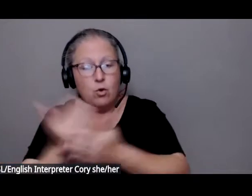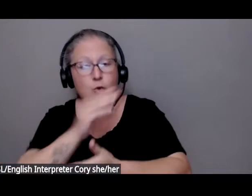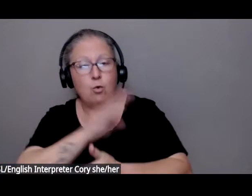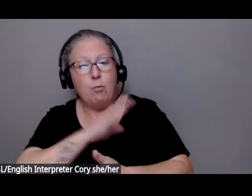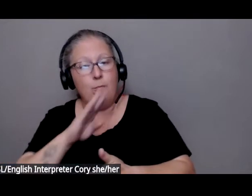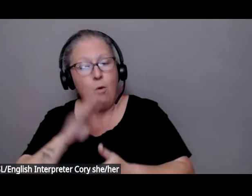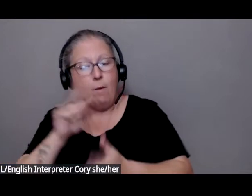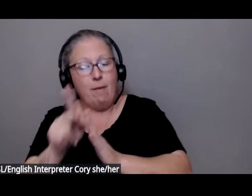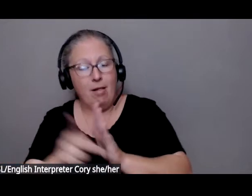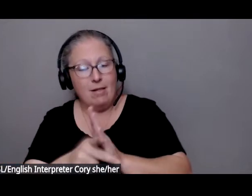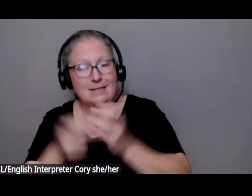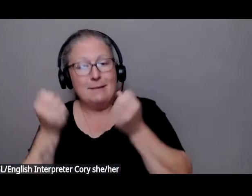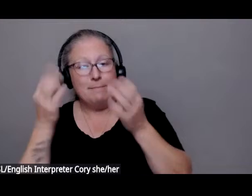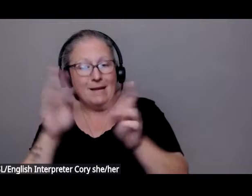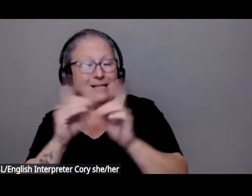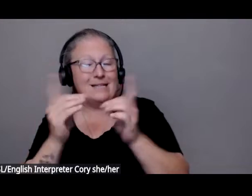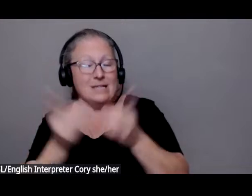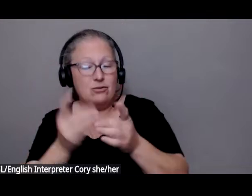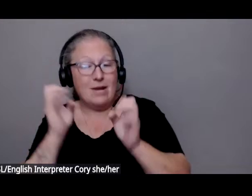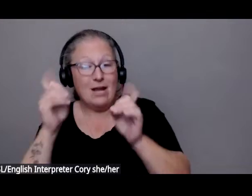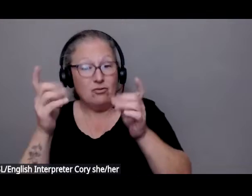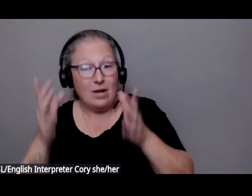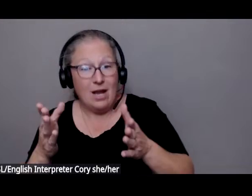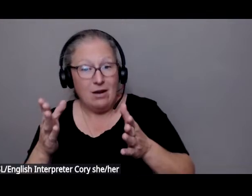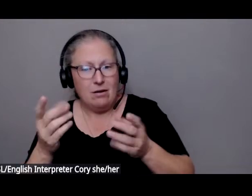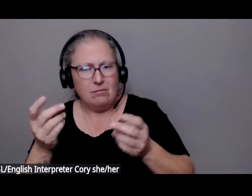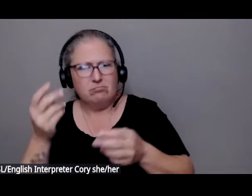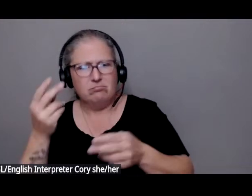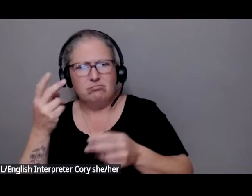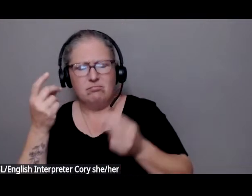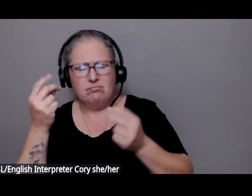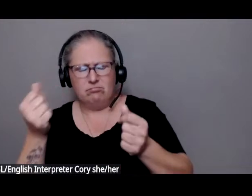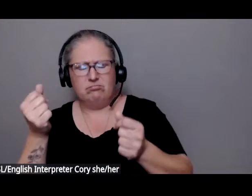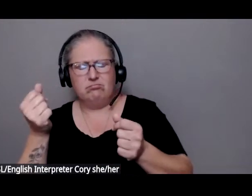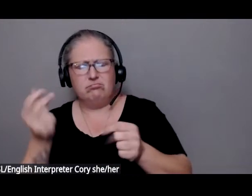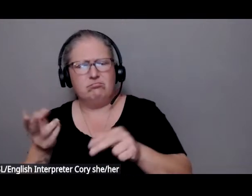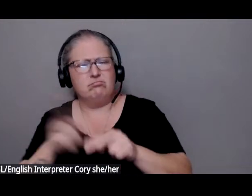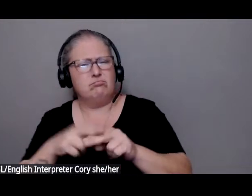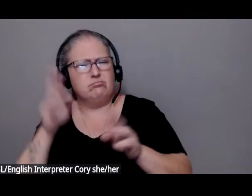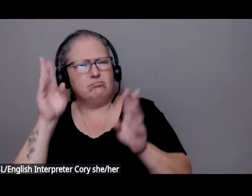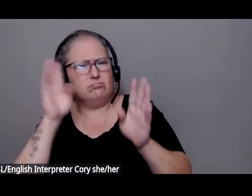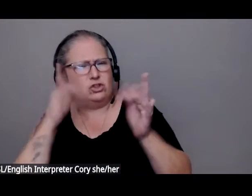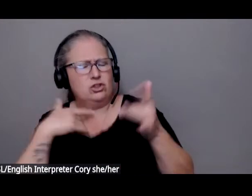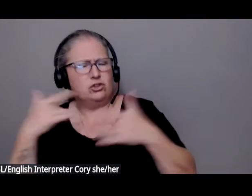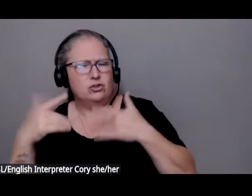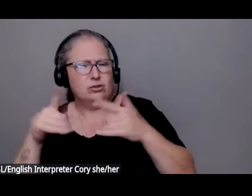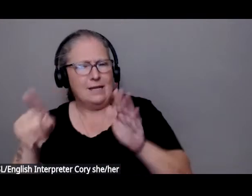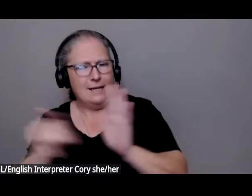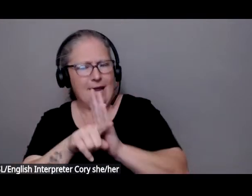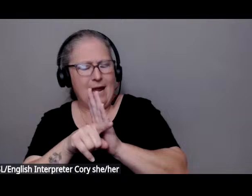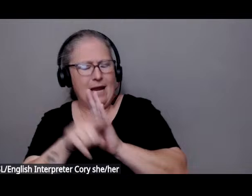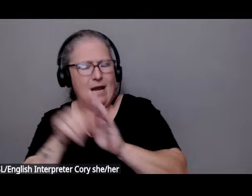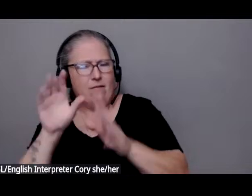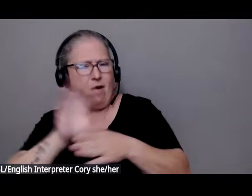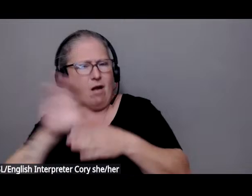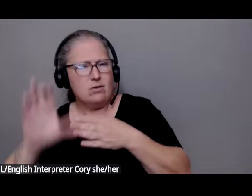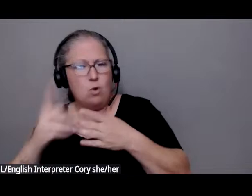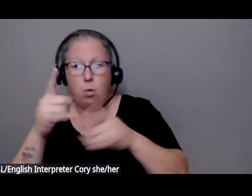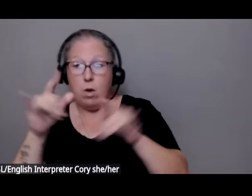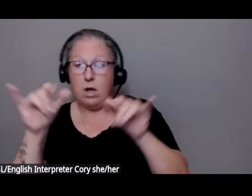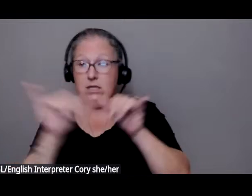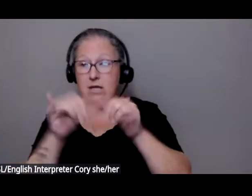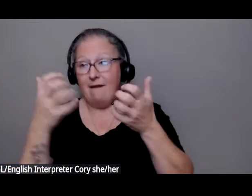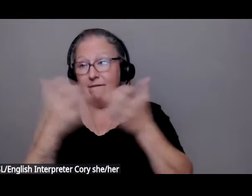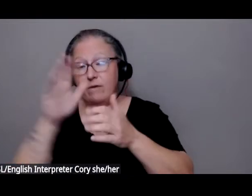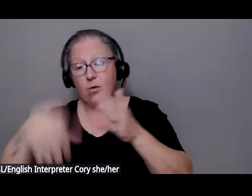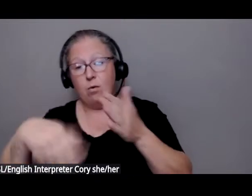Many district educators immediately raised concerns about the negative consequences that a one-size-fits-all program would have